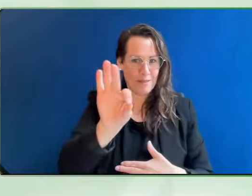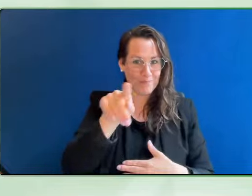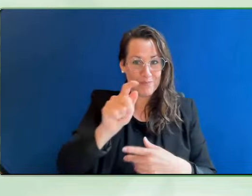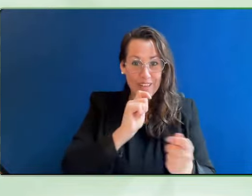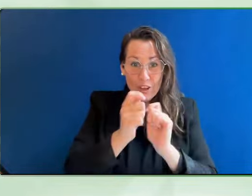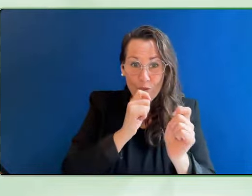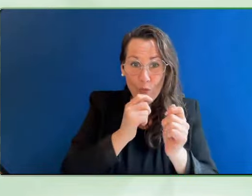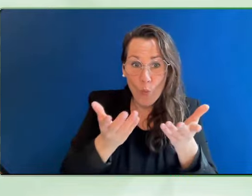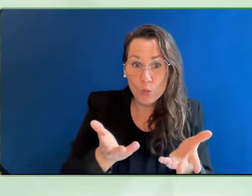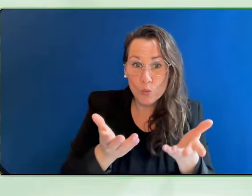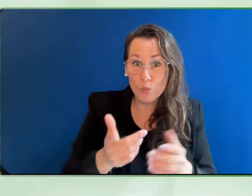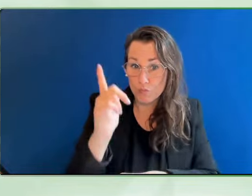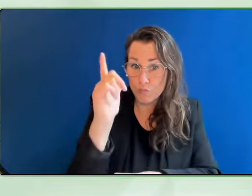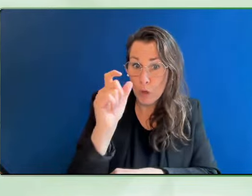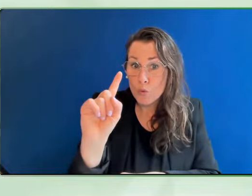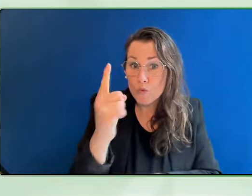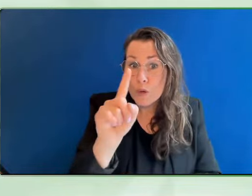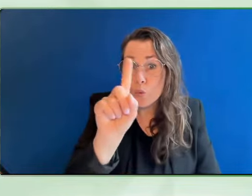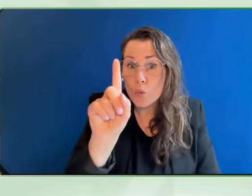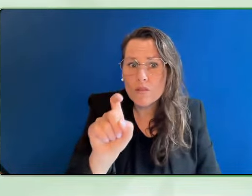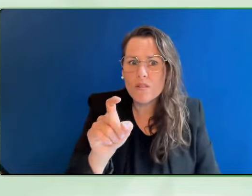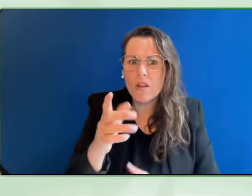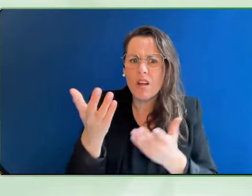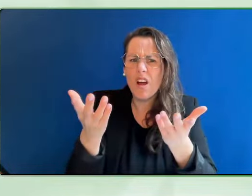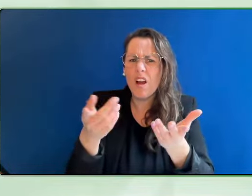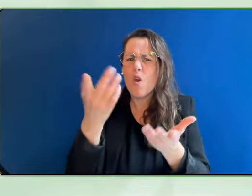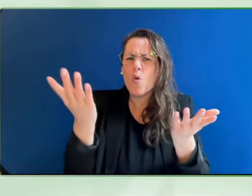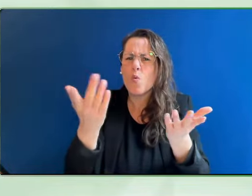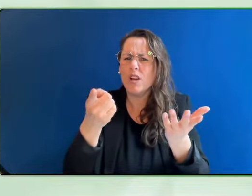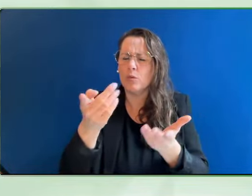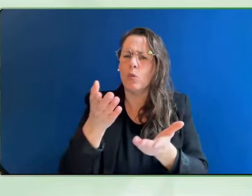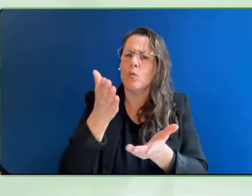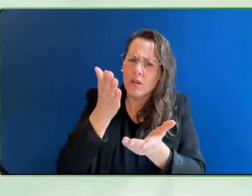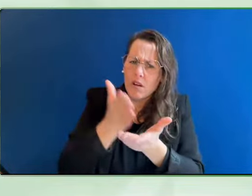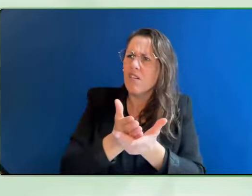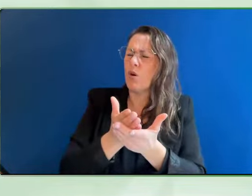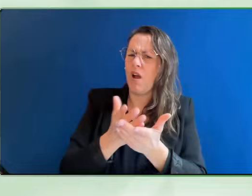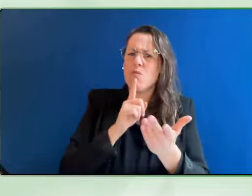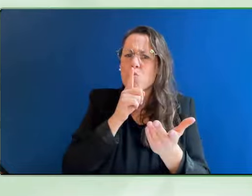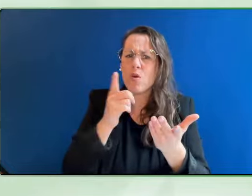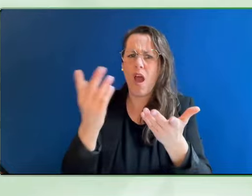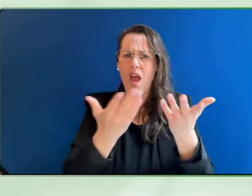well, and I'm really pleased to be here at the Zero Project Conference.